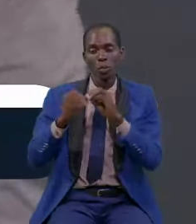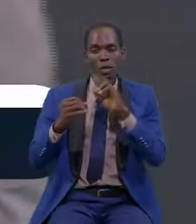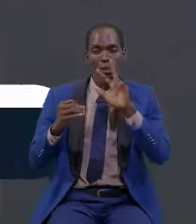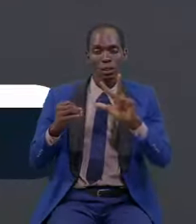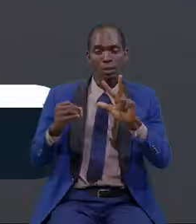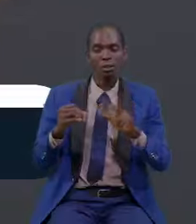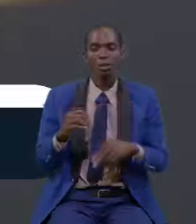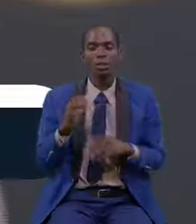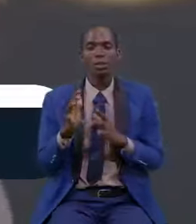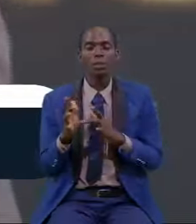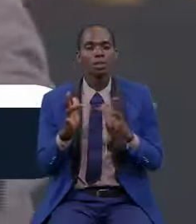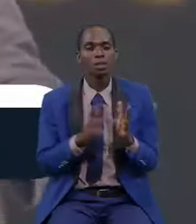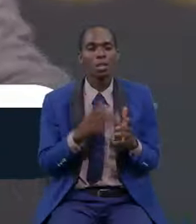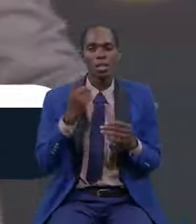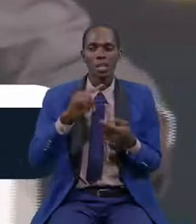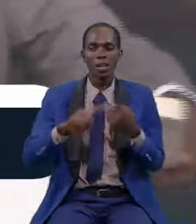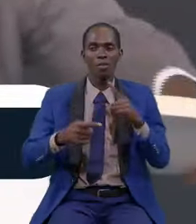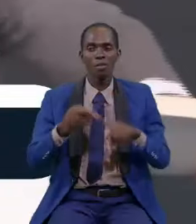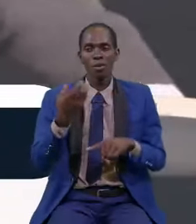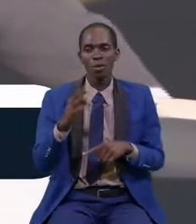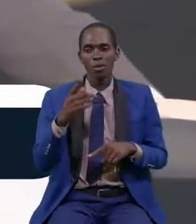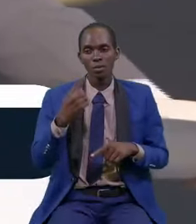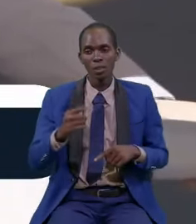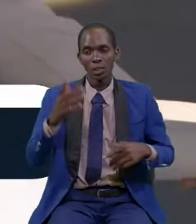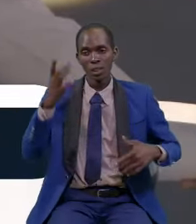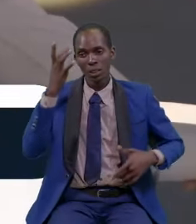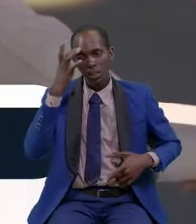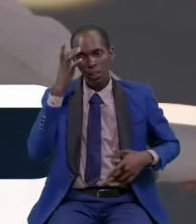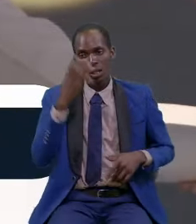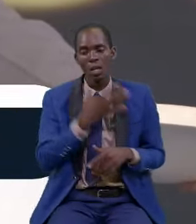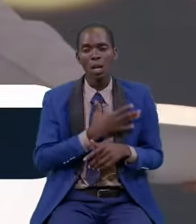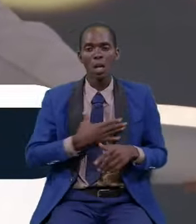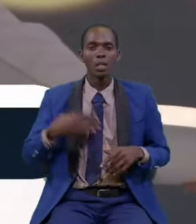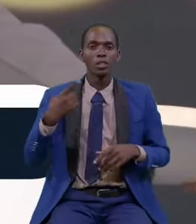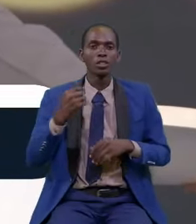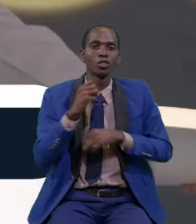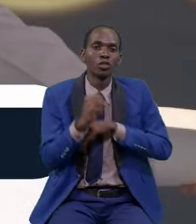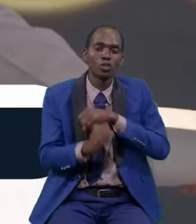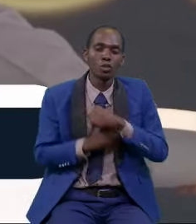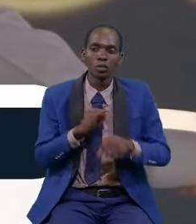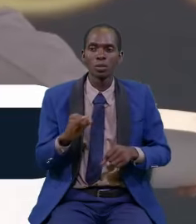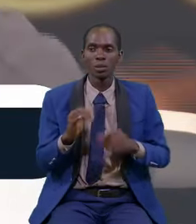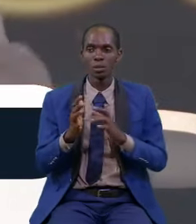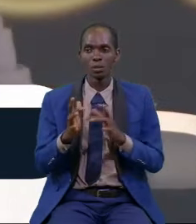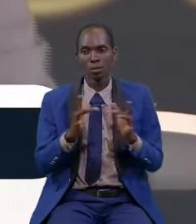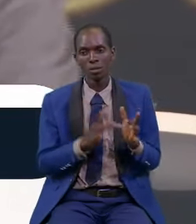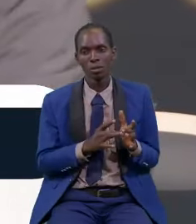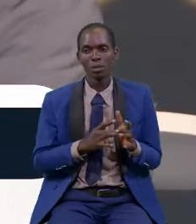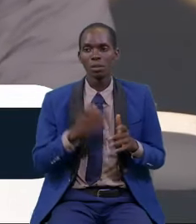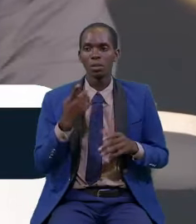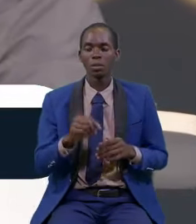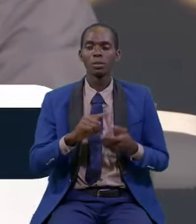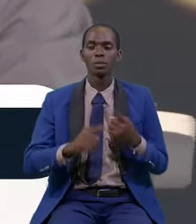friend of the sick and the suffering. Jesus, the friend, the one